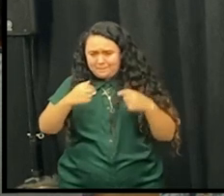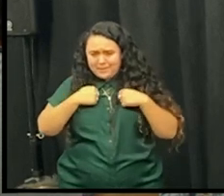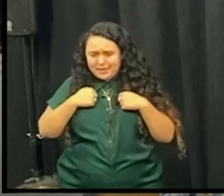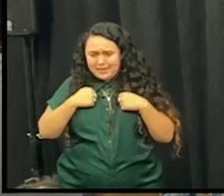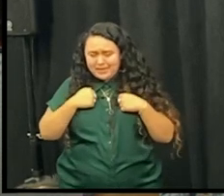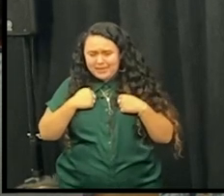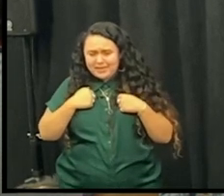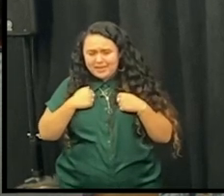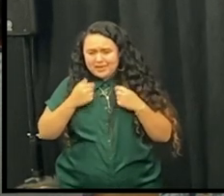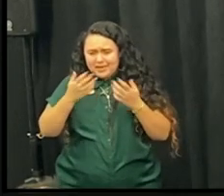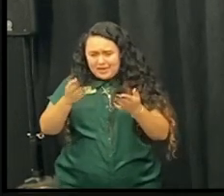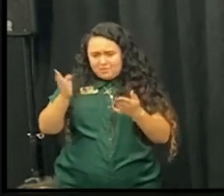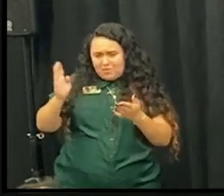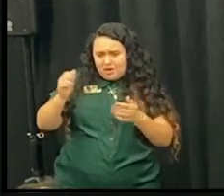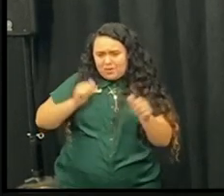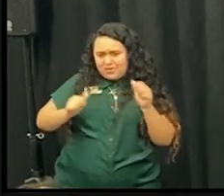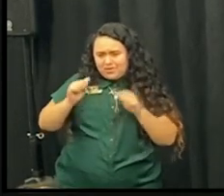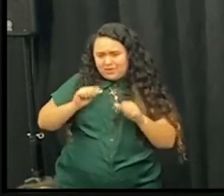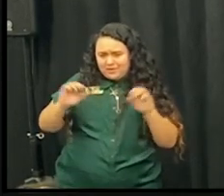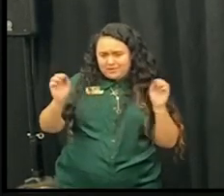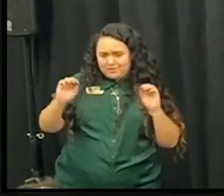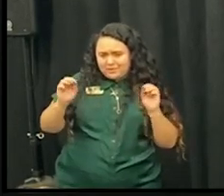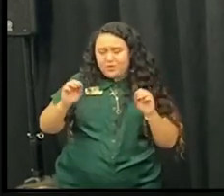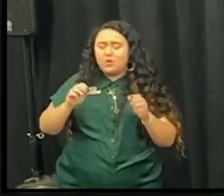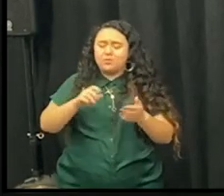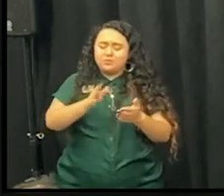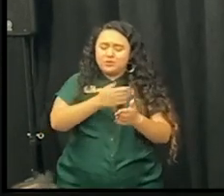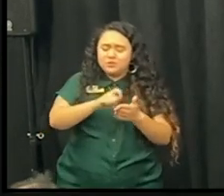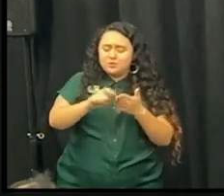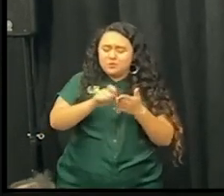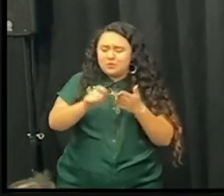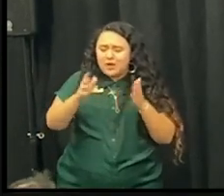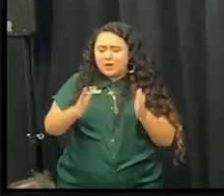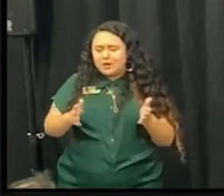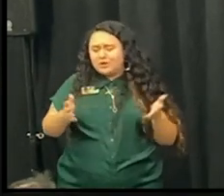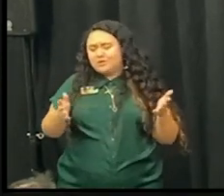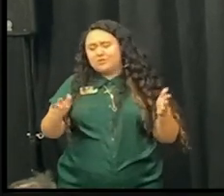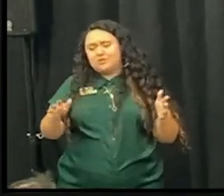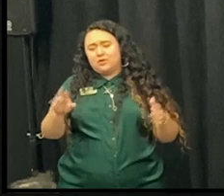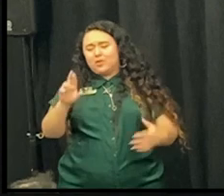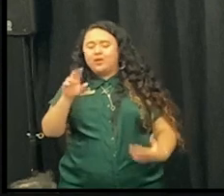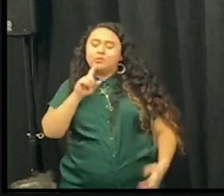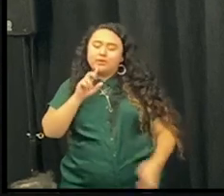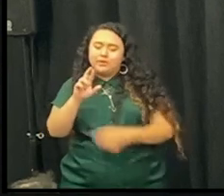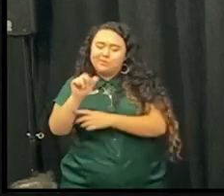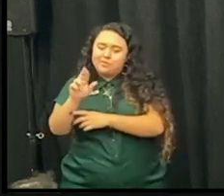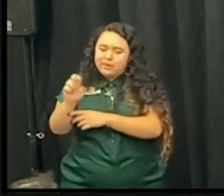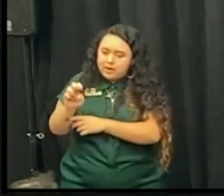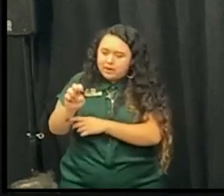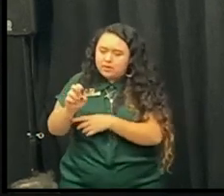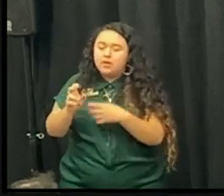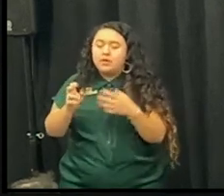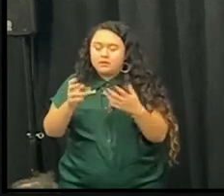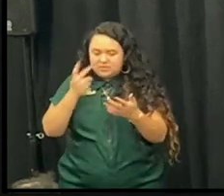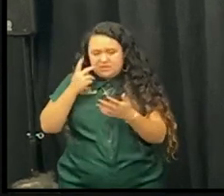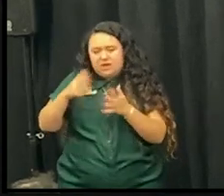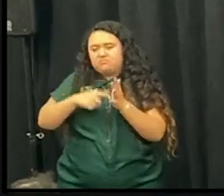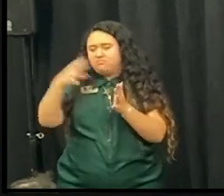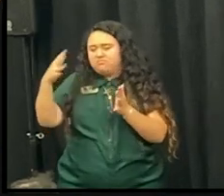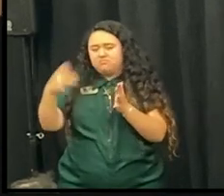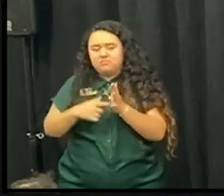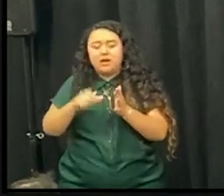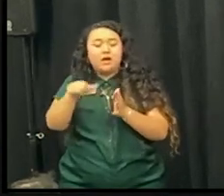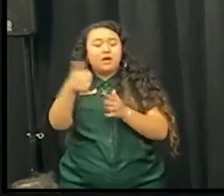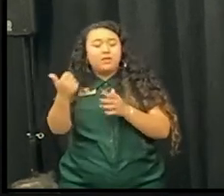in the Broadway theater scene, composer scene, but or rarely, but. Other